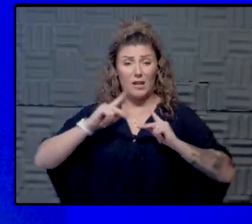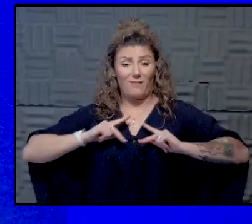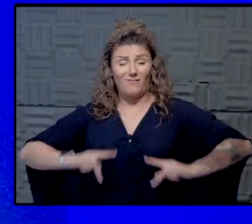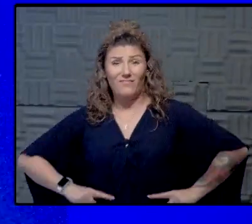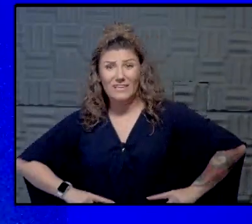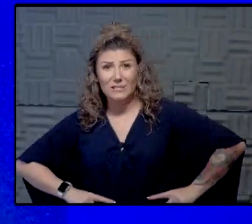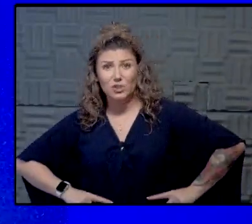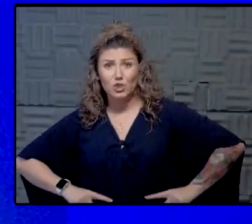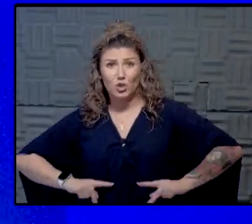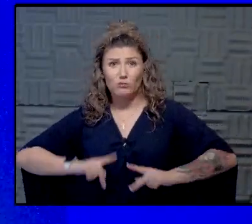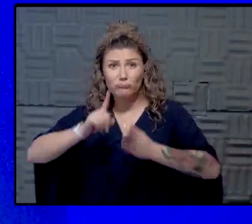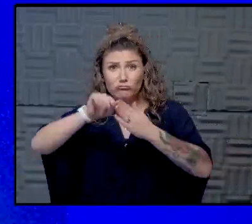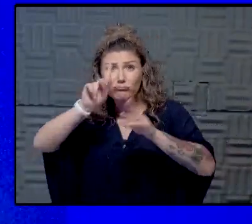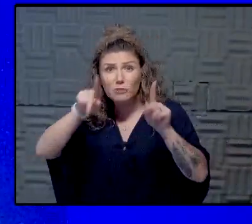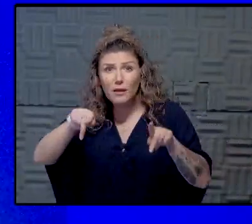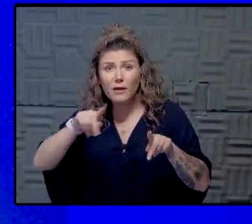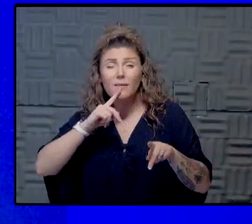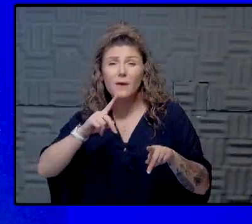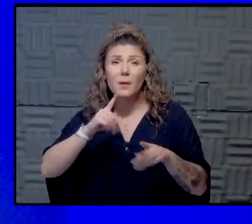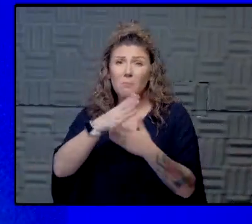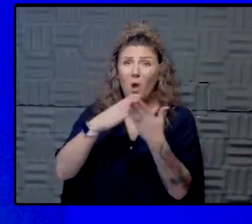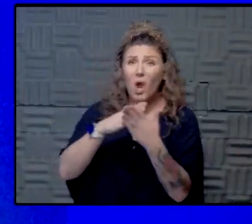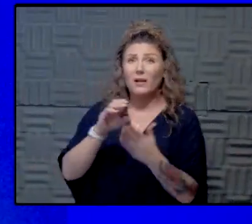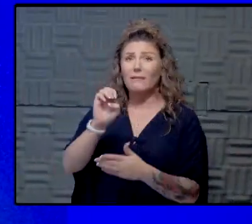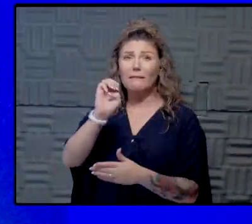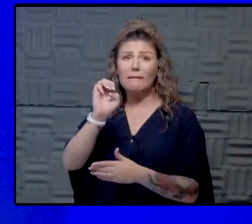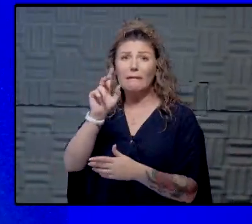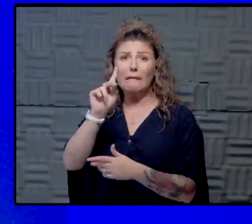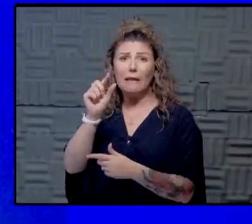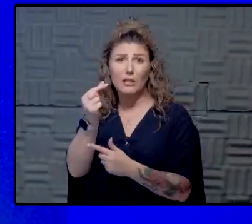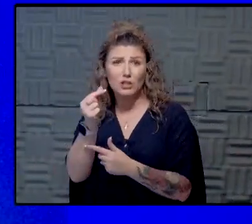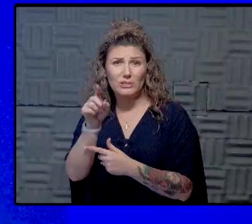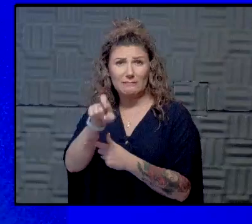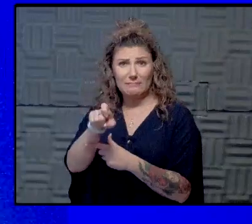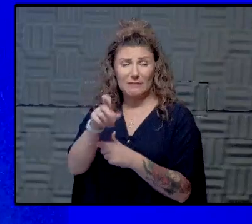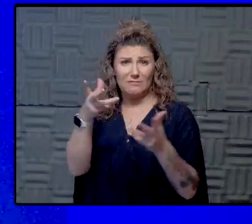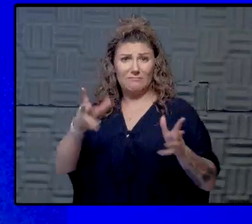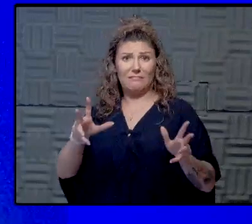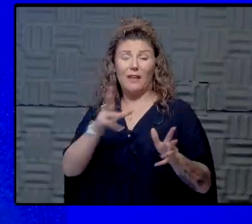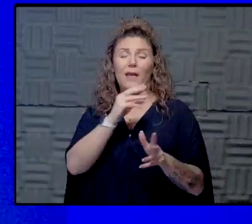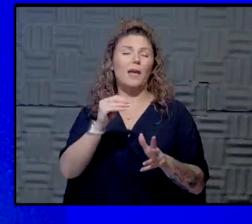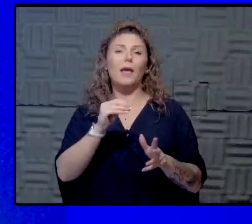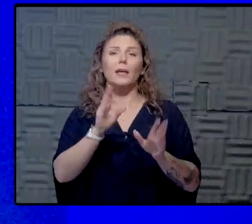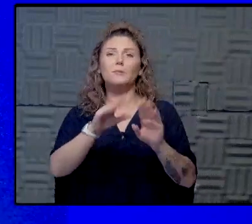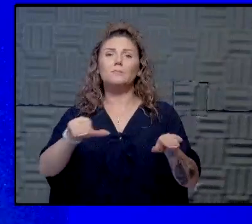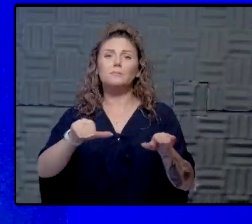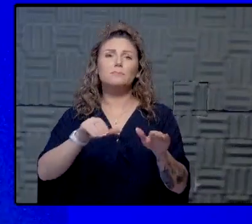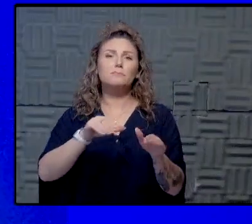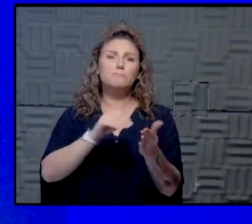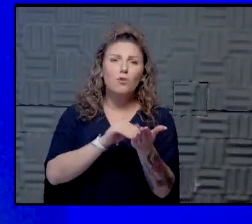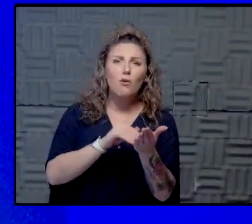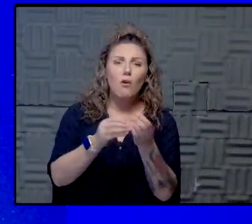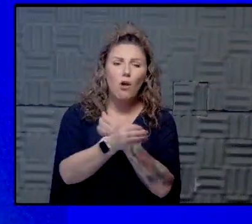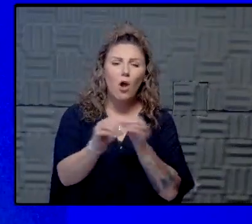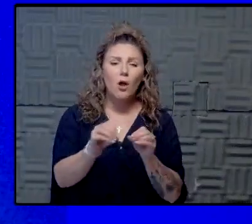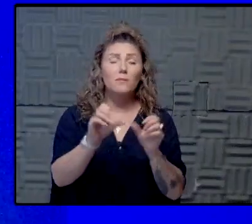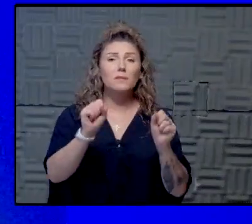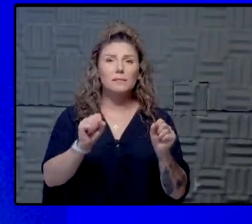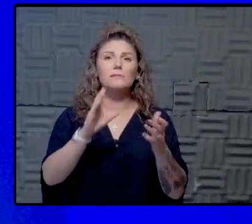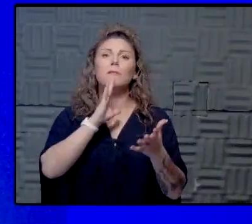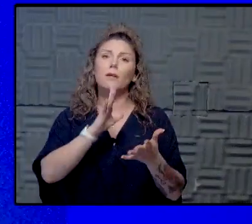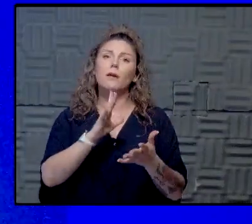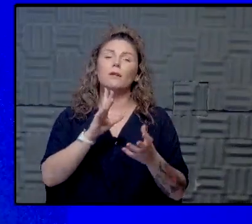of that discussion is, should they have an EKG done? And so those are things that can be done in the pediatrician's office to be clearing them to go back to